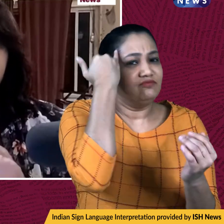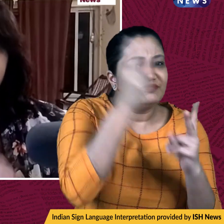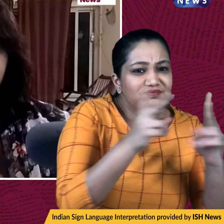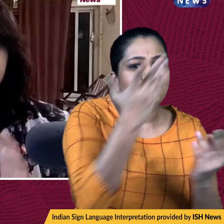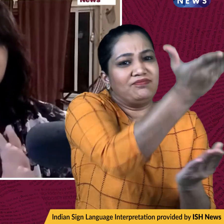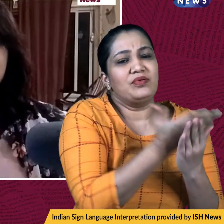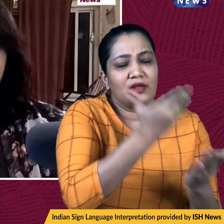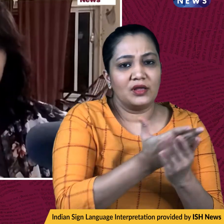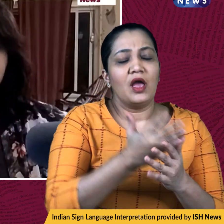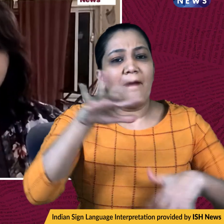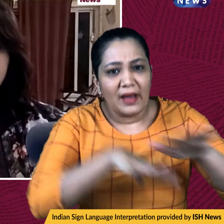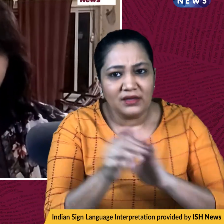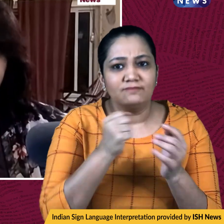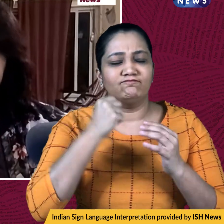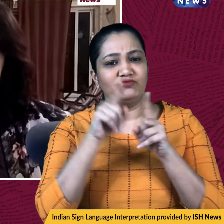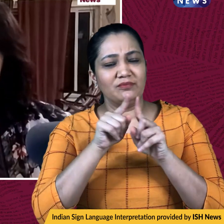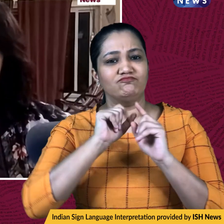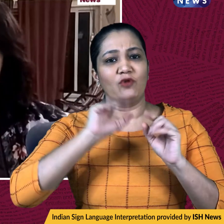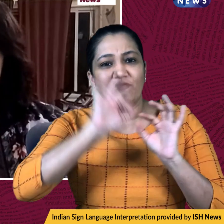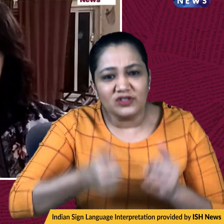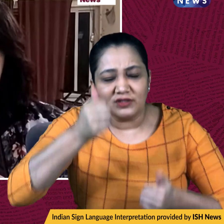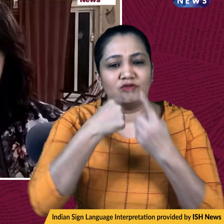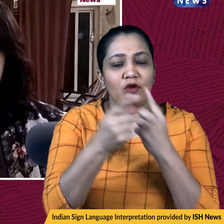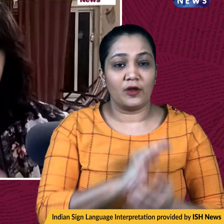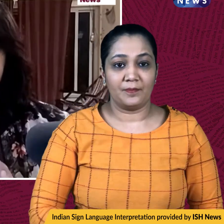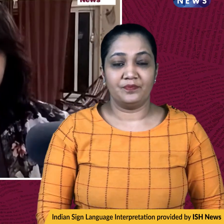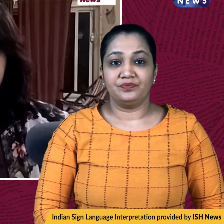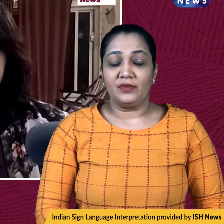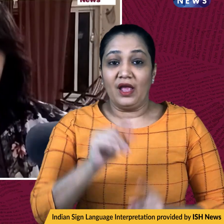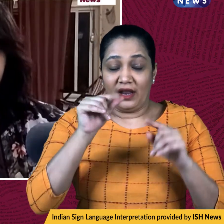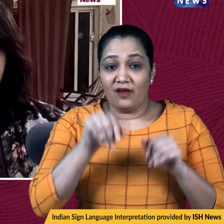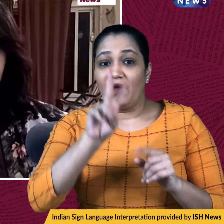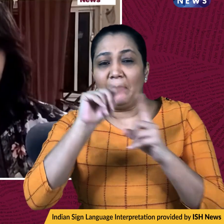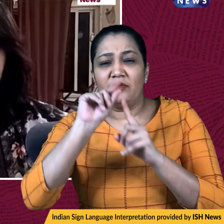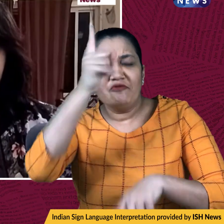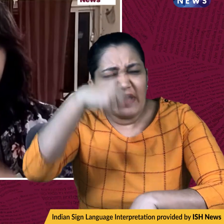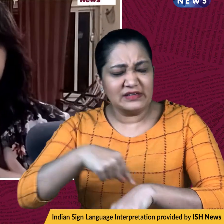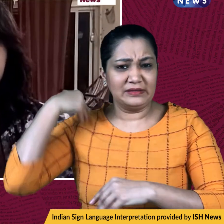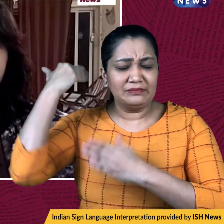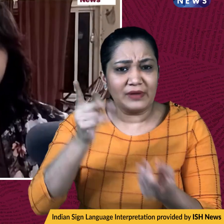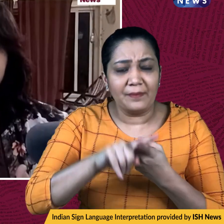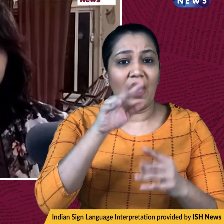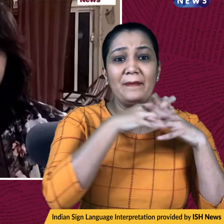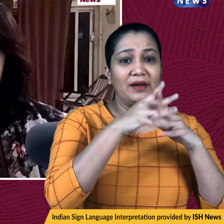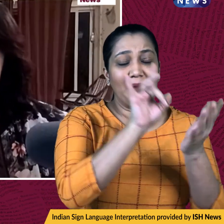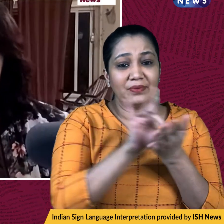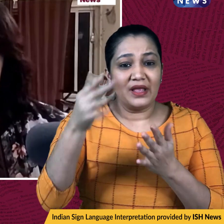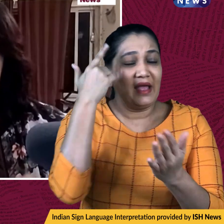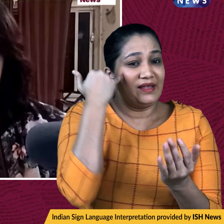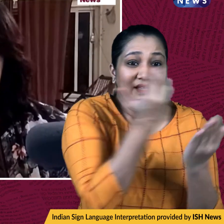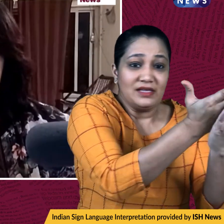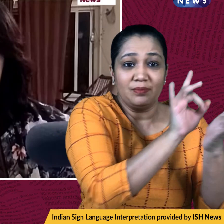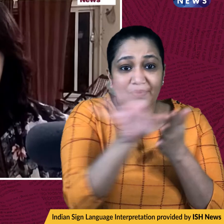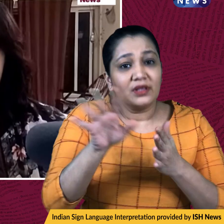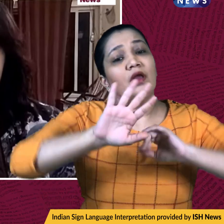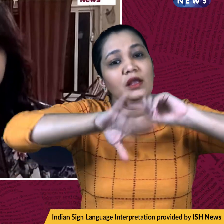Russia, and I quote, "a diplomatic path." Now, it is Mr. Putin's first comment on the crisis after the US rejected